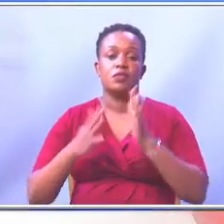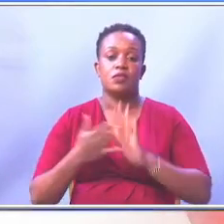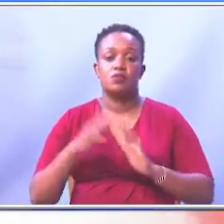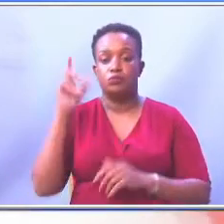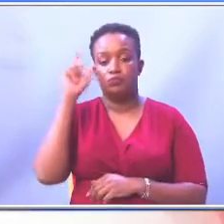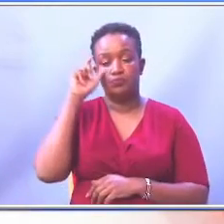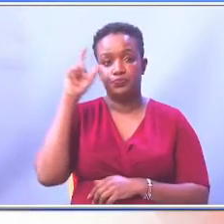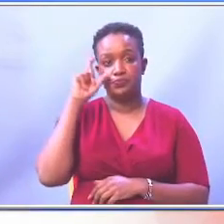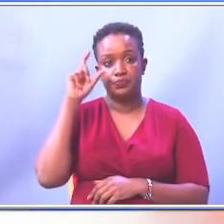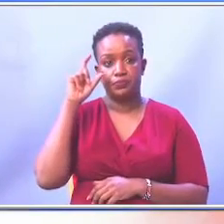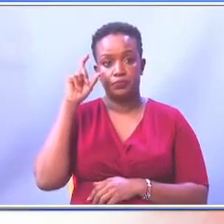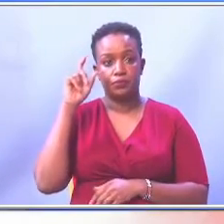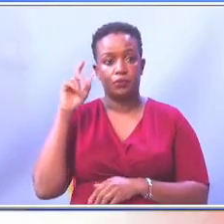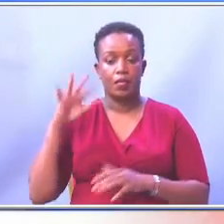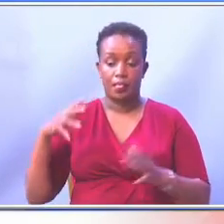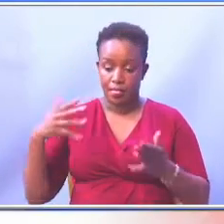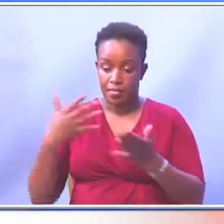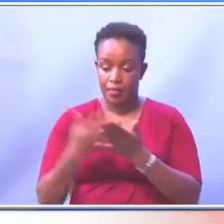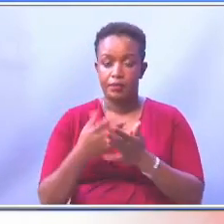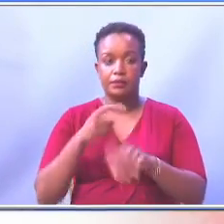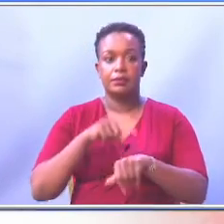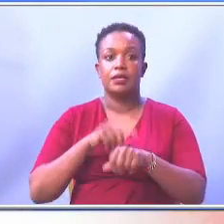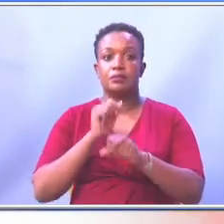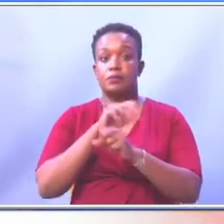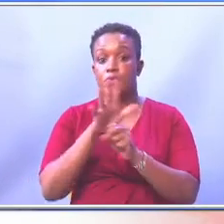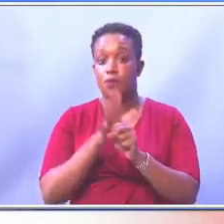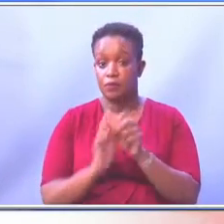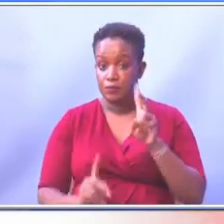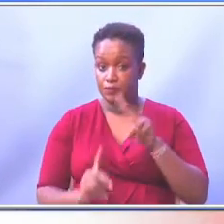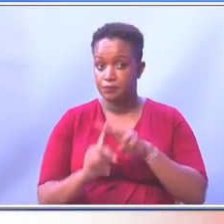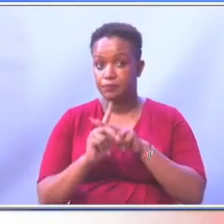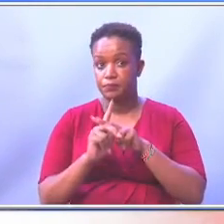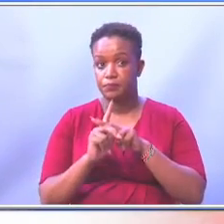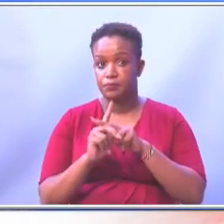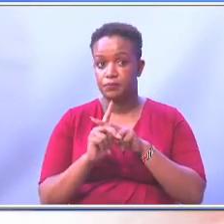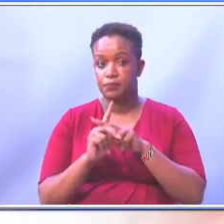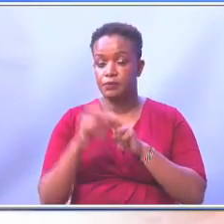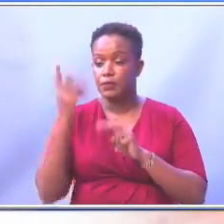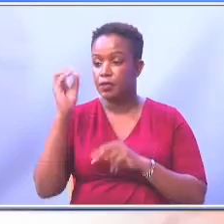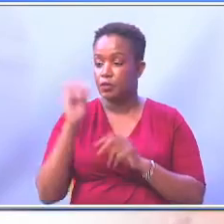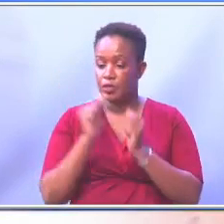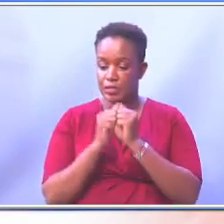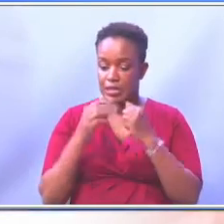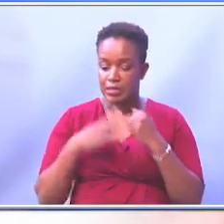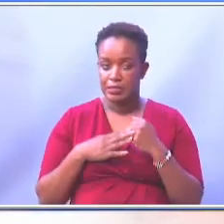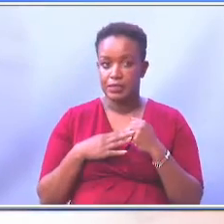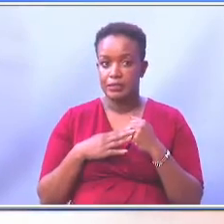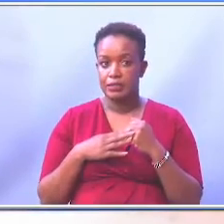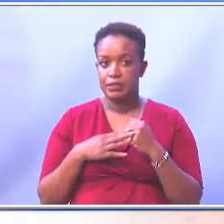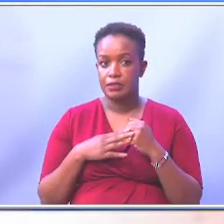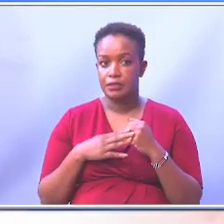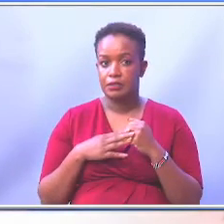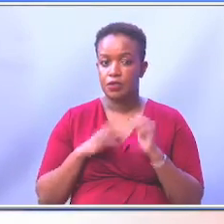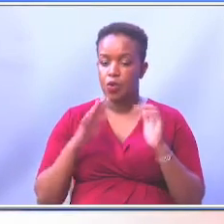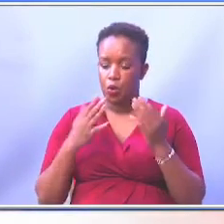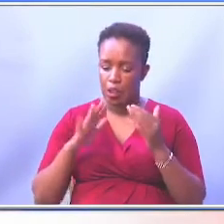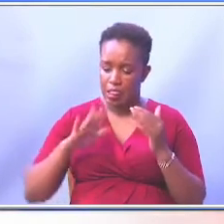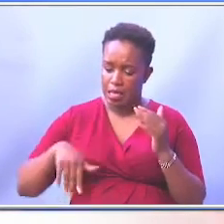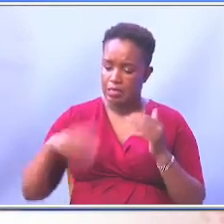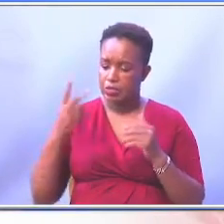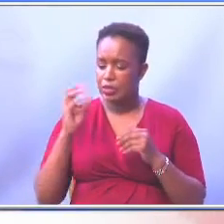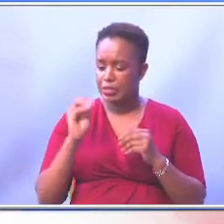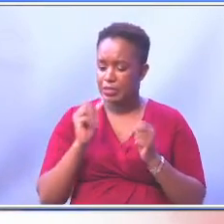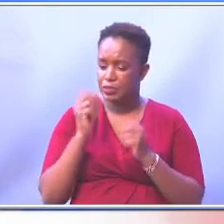them. Since the hit of COVID-19 in 2019 or late 2019,